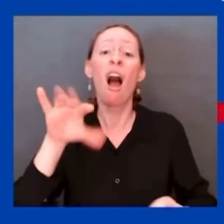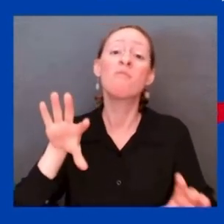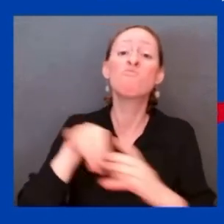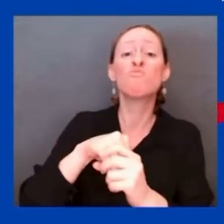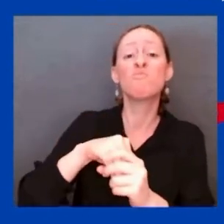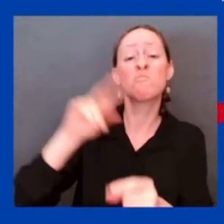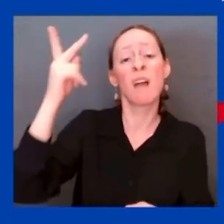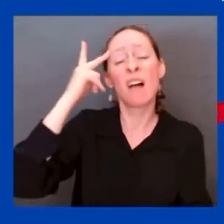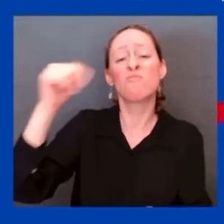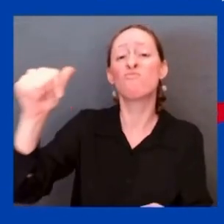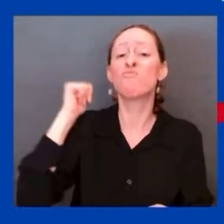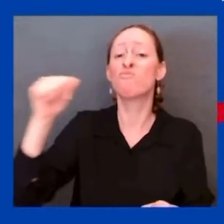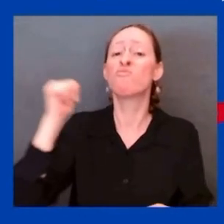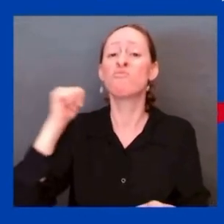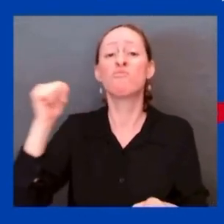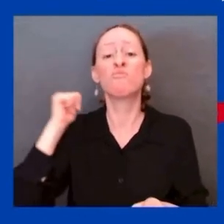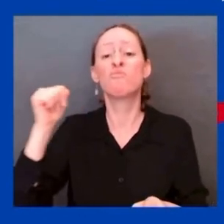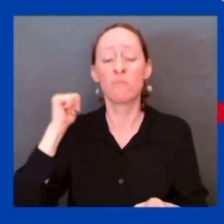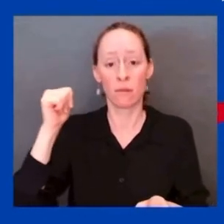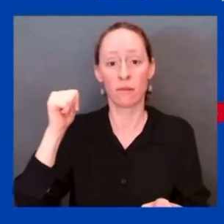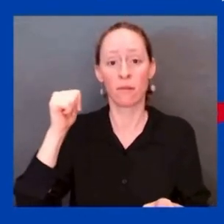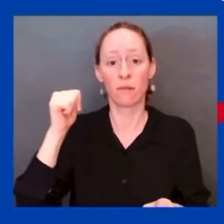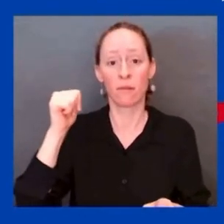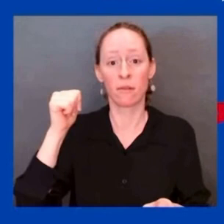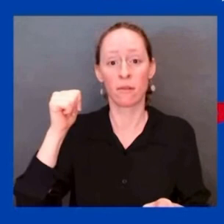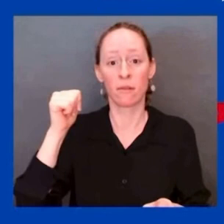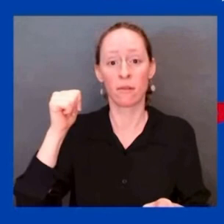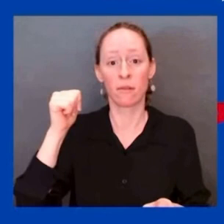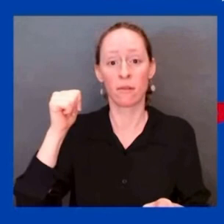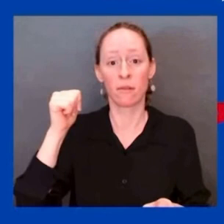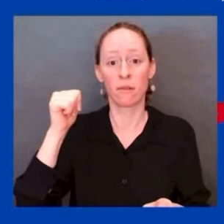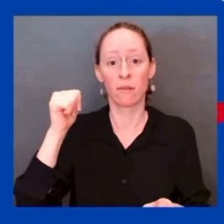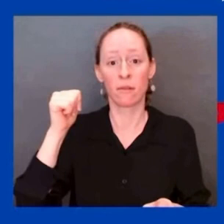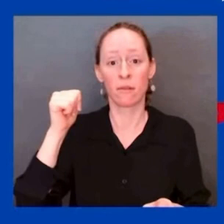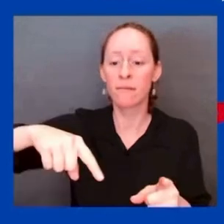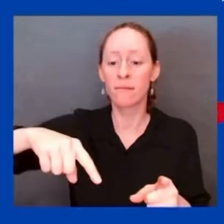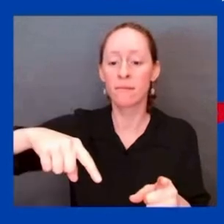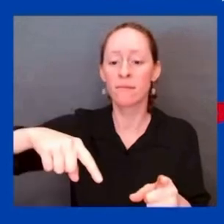great educator. No, I really mean it. Think about it. All you have